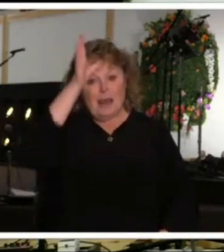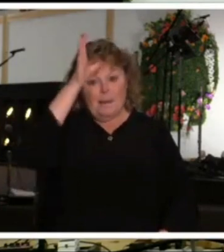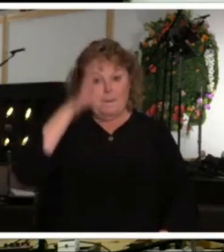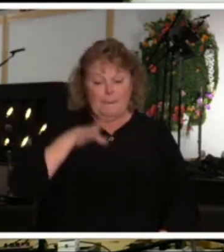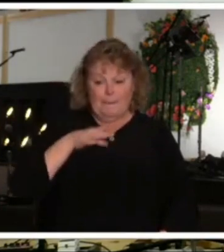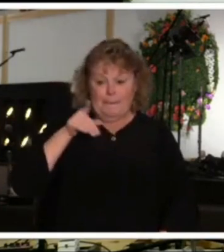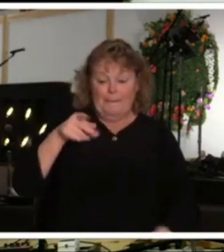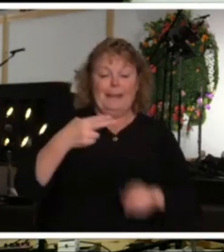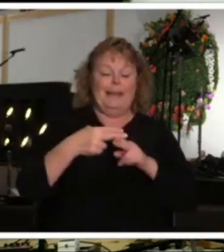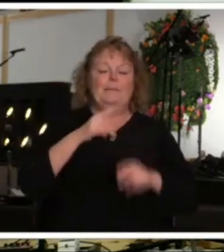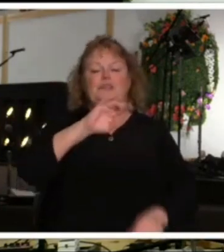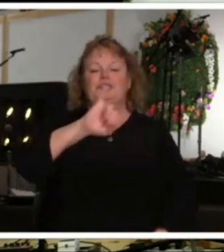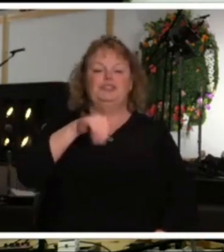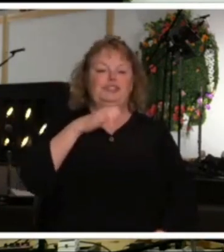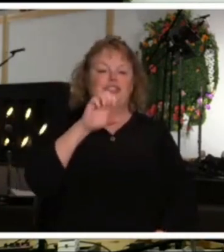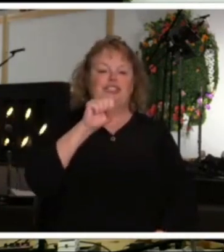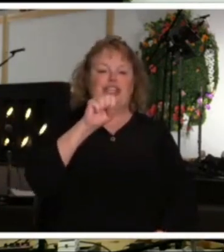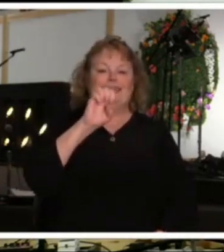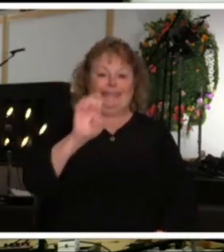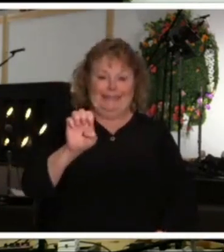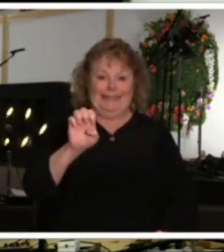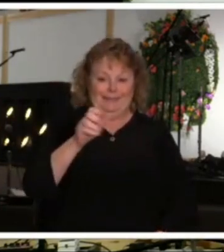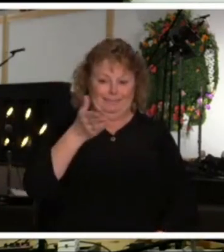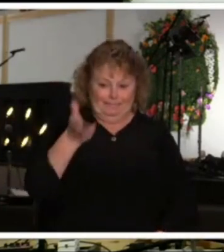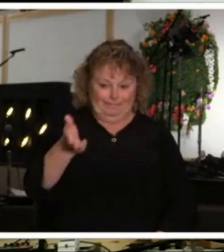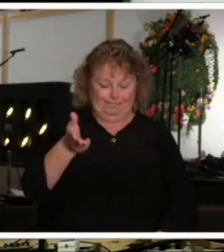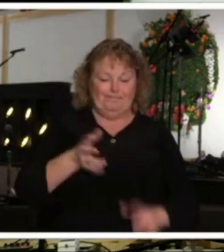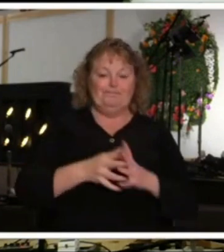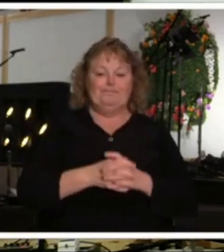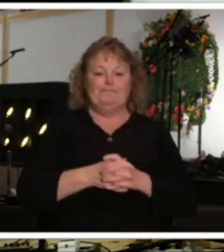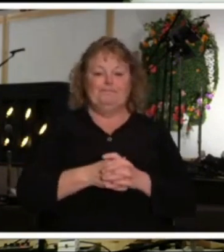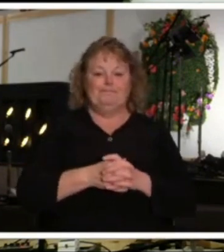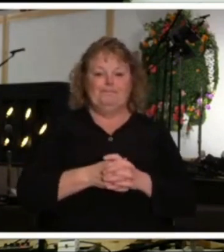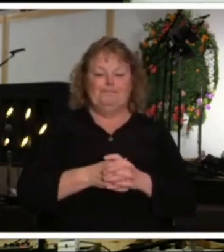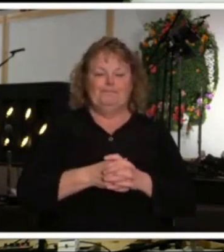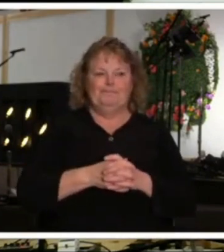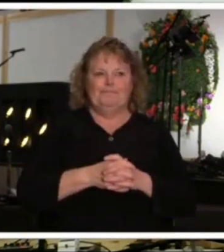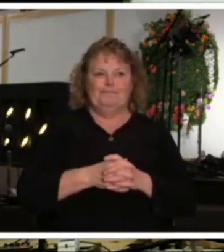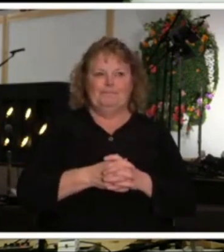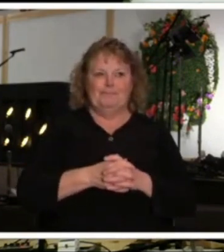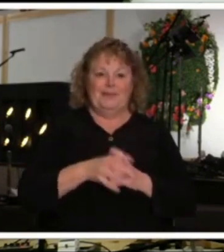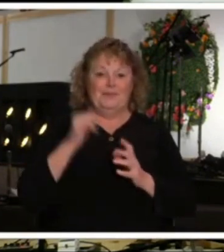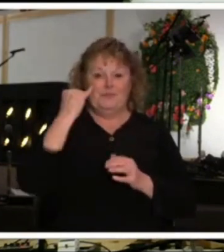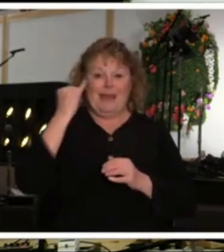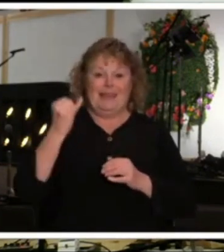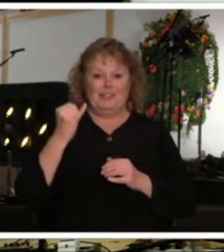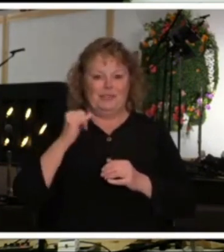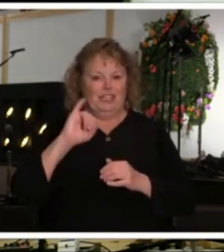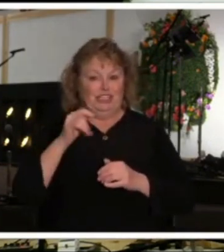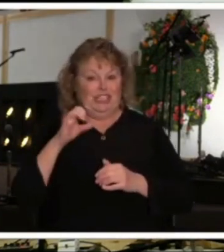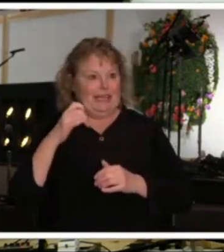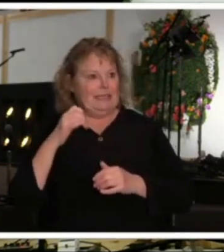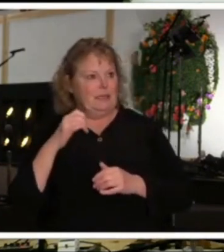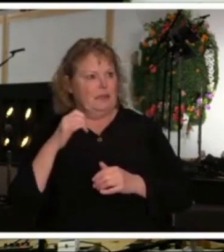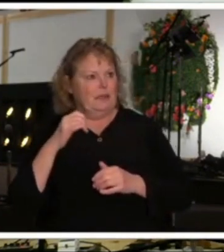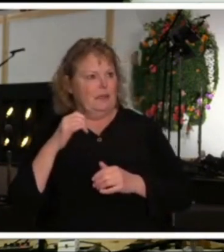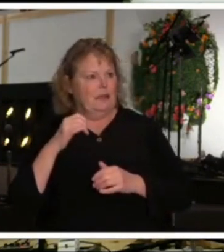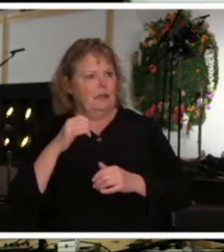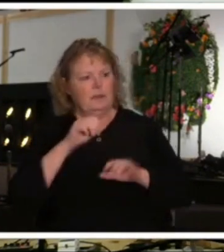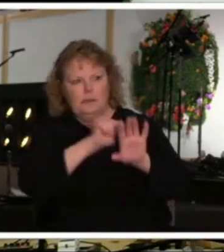Jesse. Now, could you imagine the prophets coming to your house? He knock at the